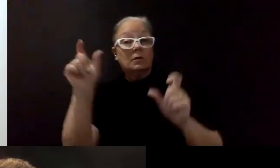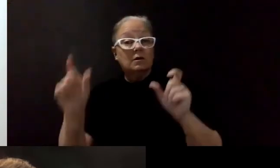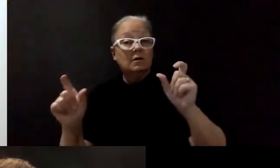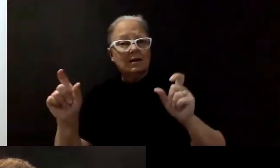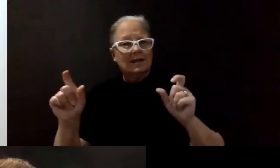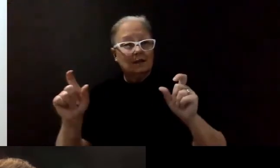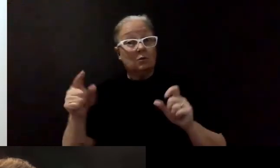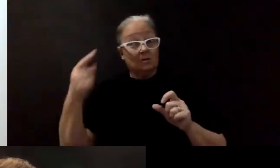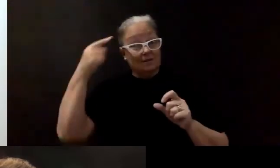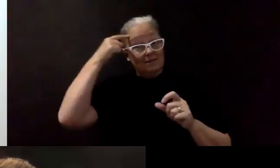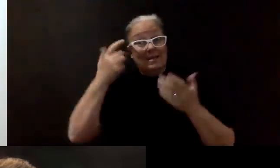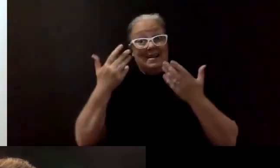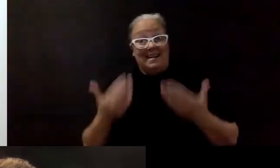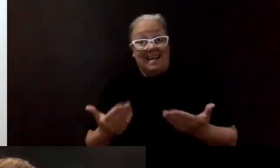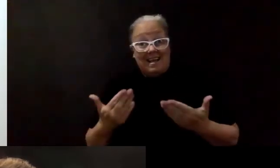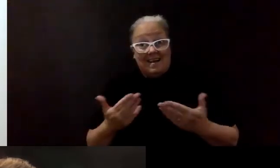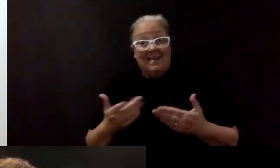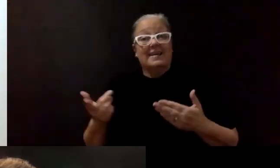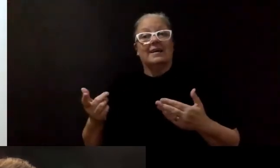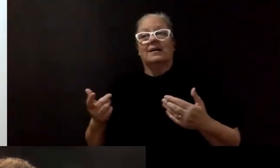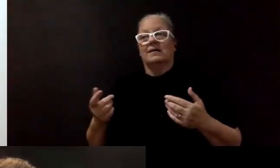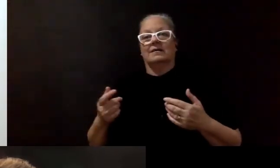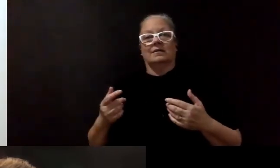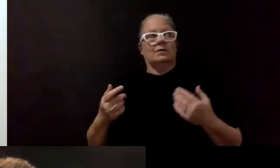the challenges of the global age?